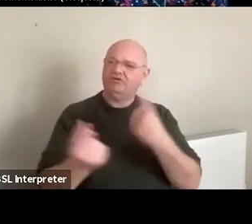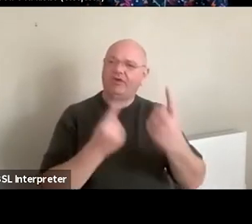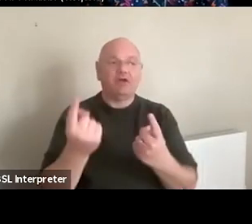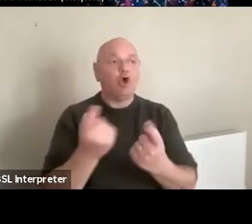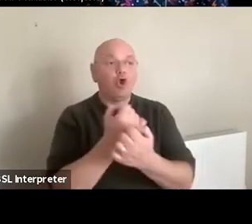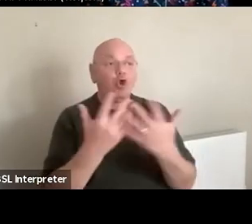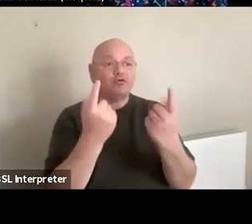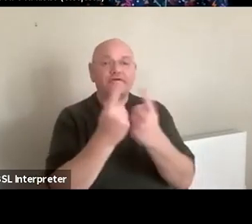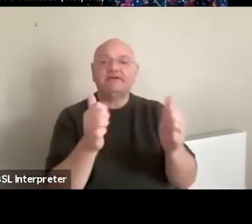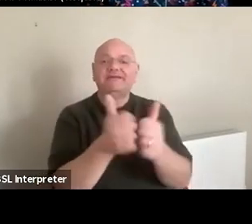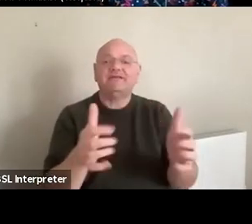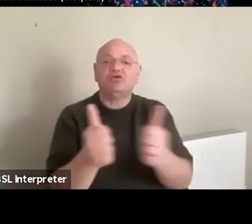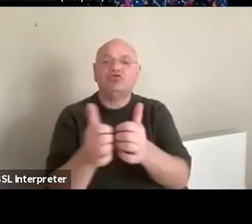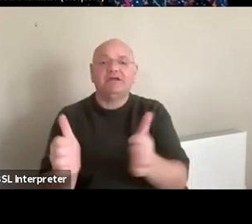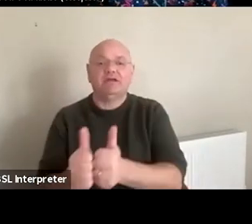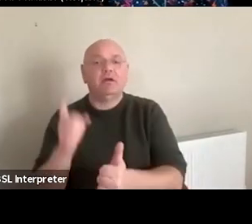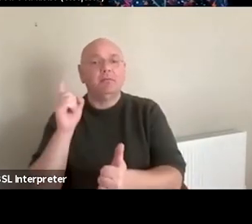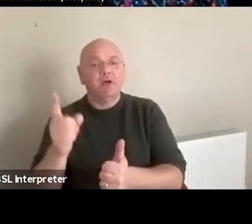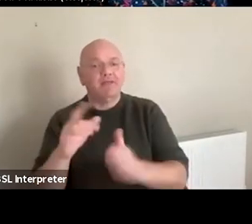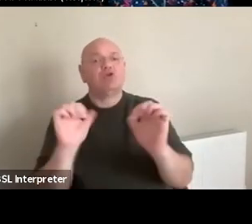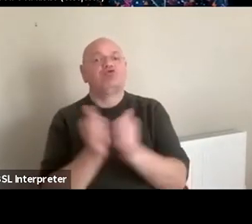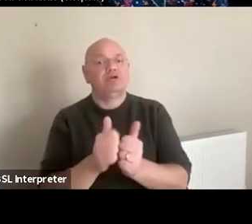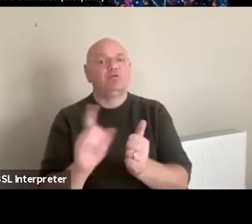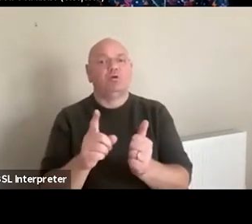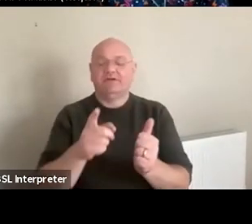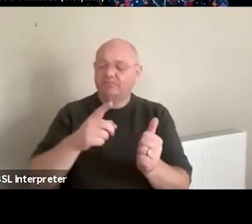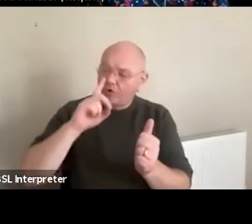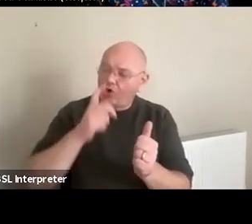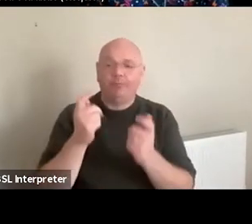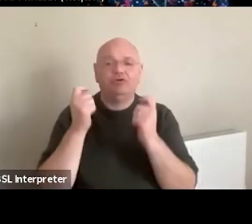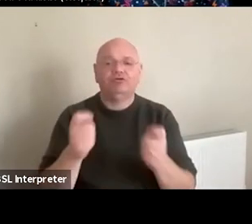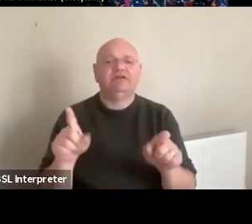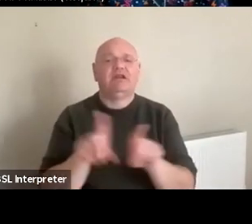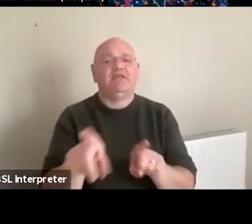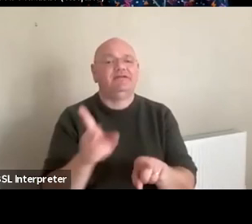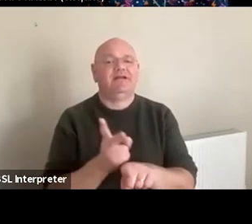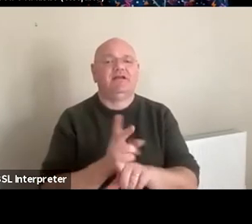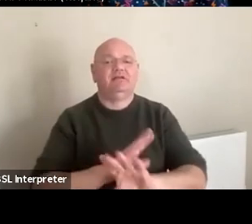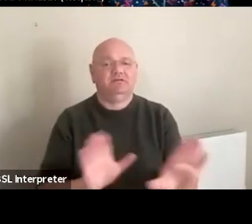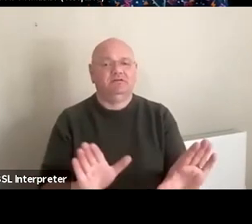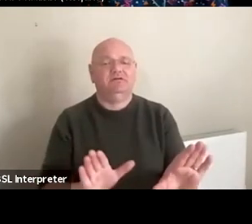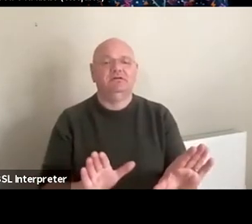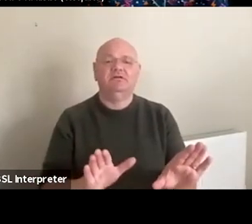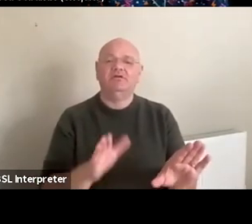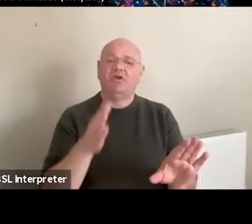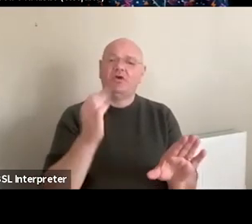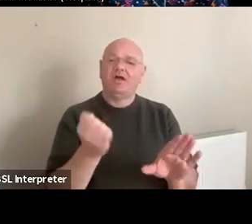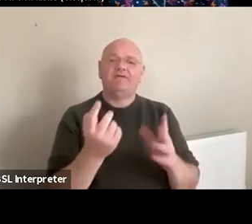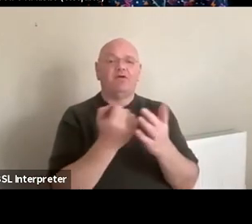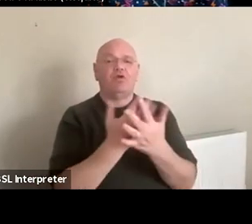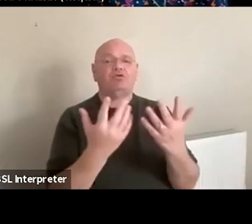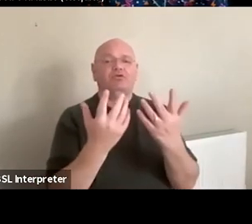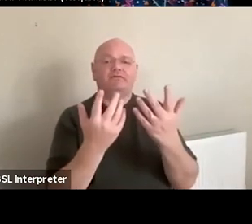agreed that each other should not be treated like this. And so they brought this room on other issues too, but of 1,000 people to the Police and Crime